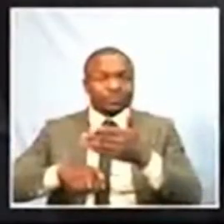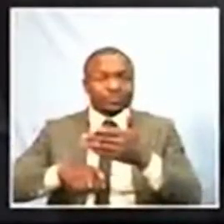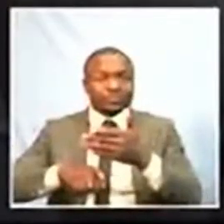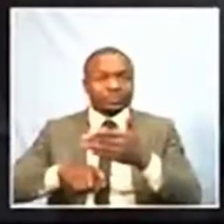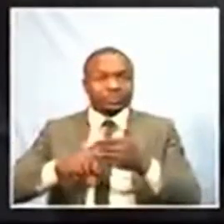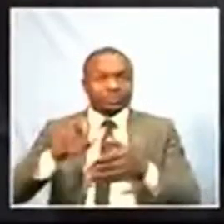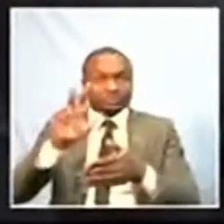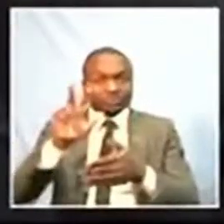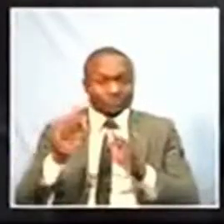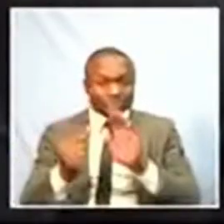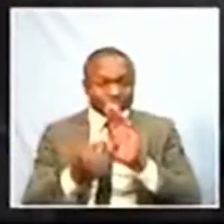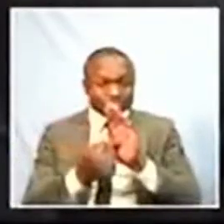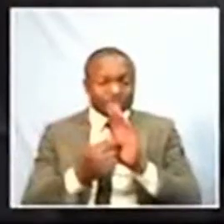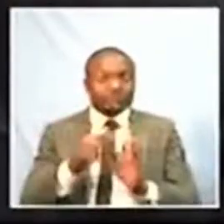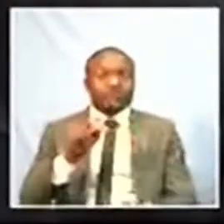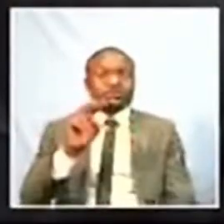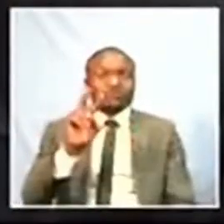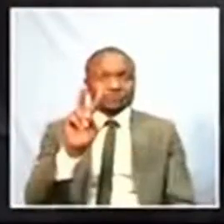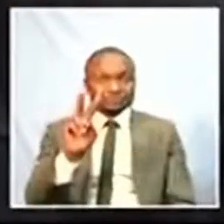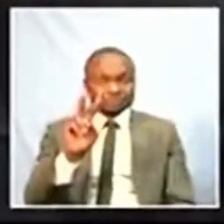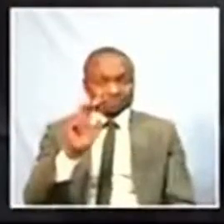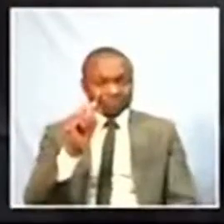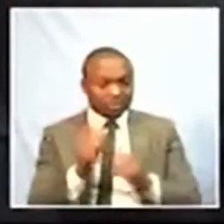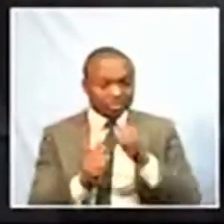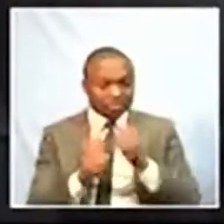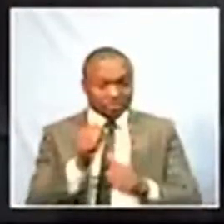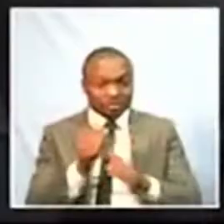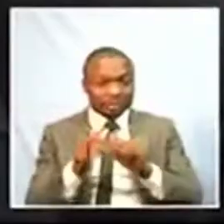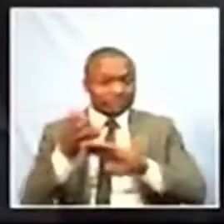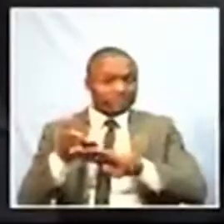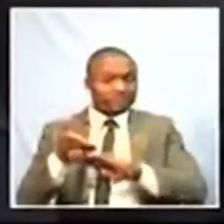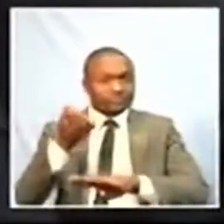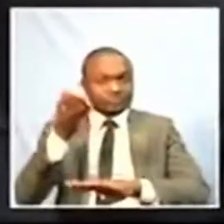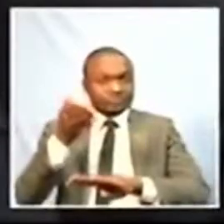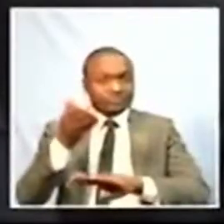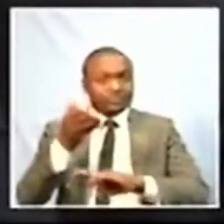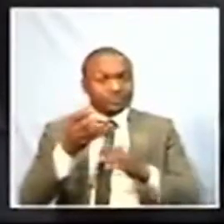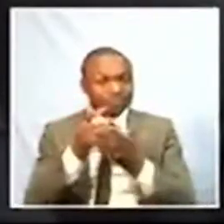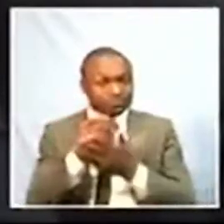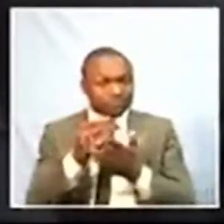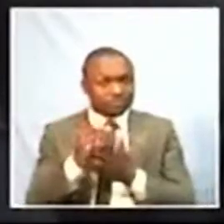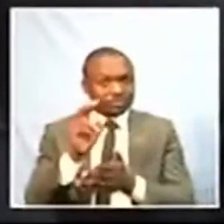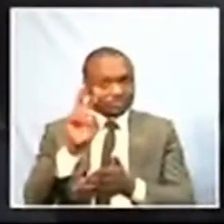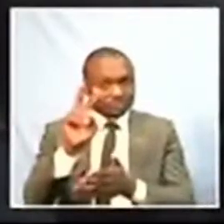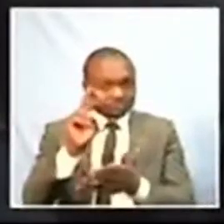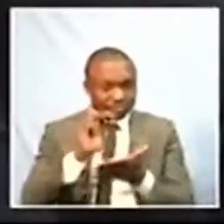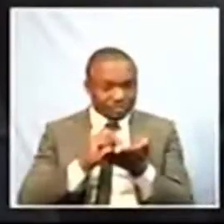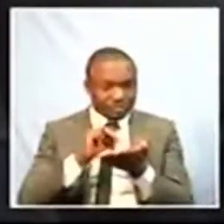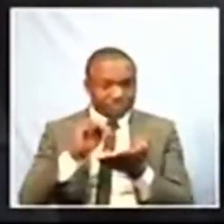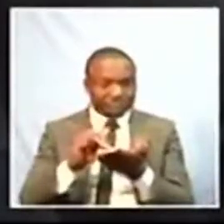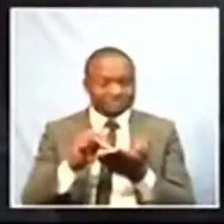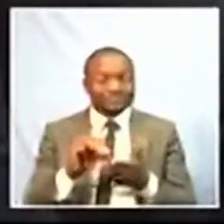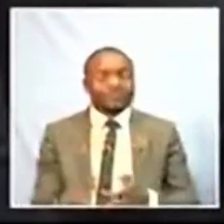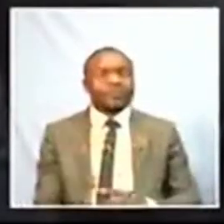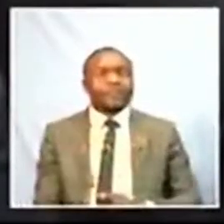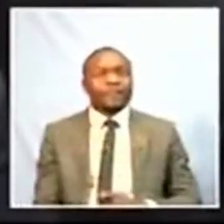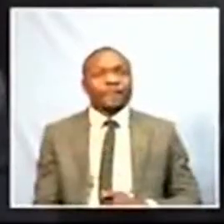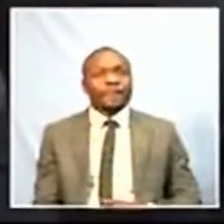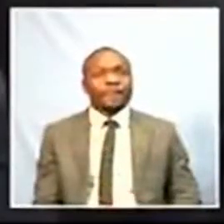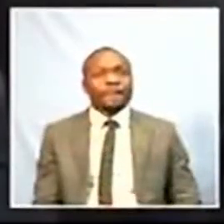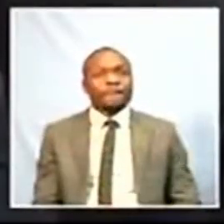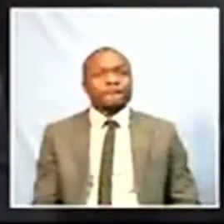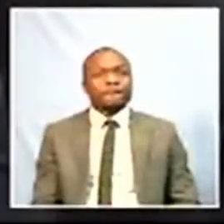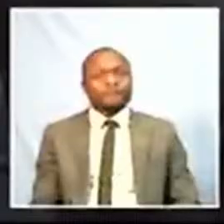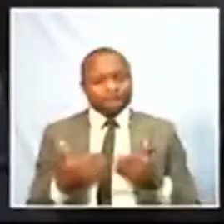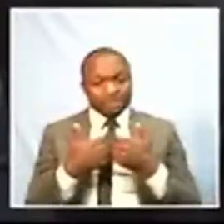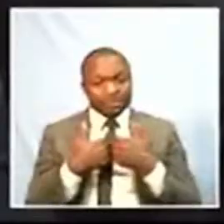to 3.2, which was above the available fund of 2 million. So I think we have